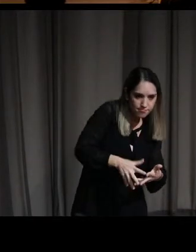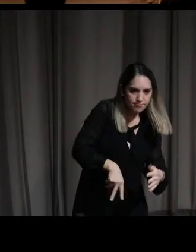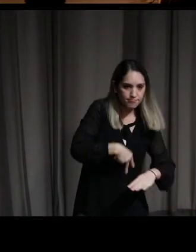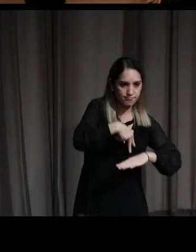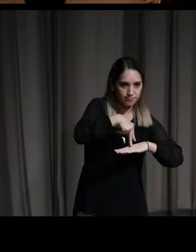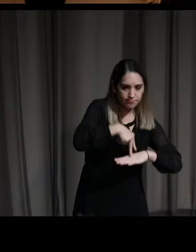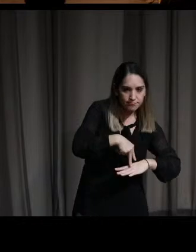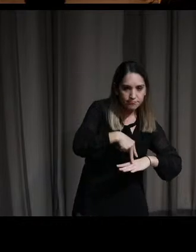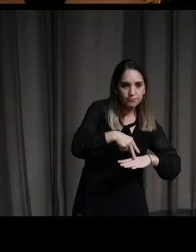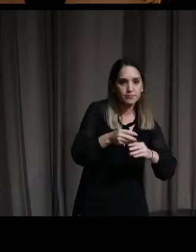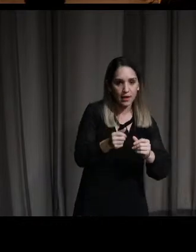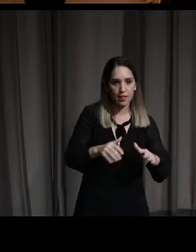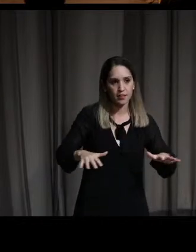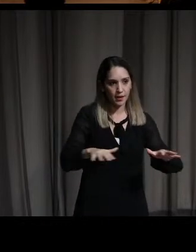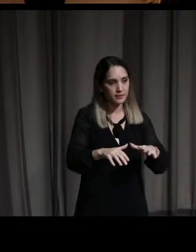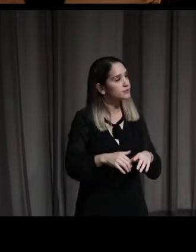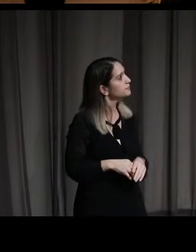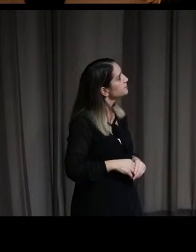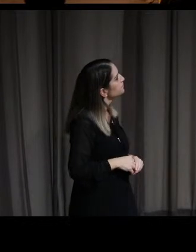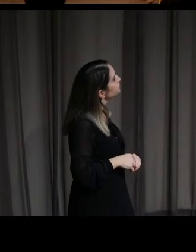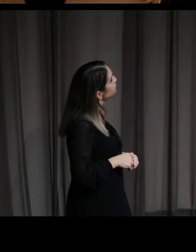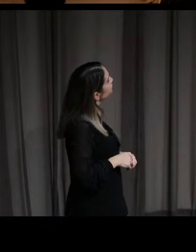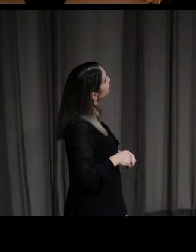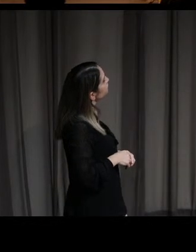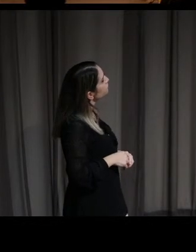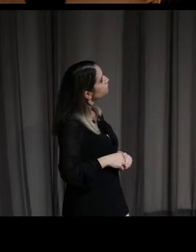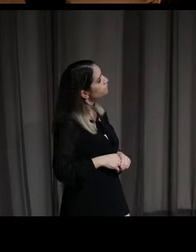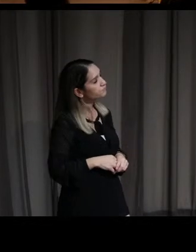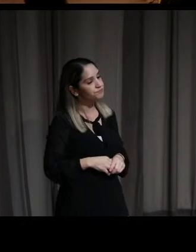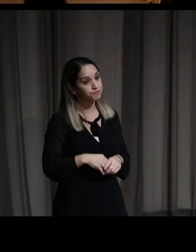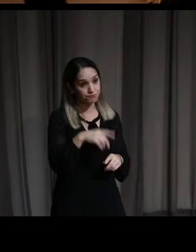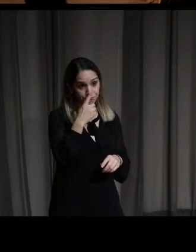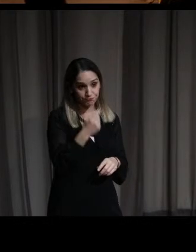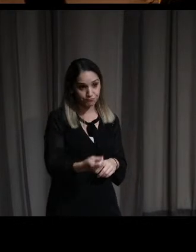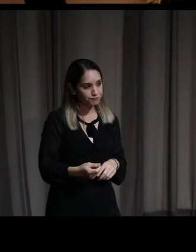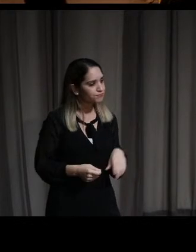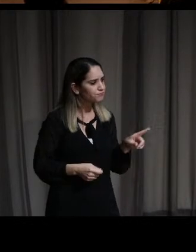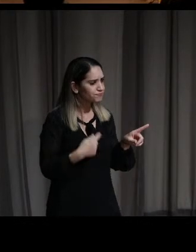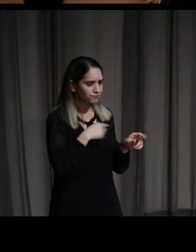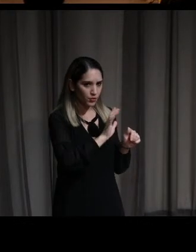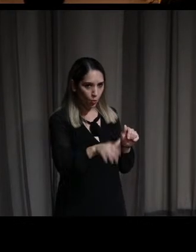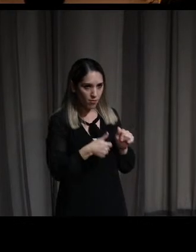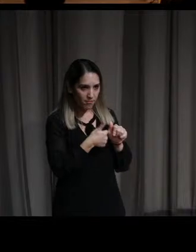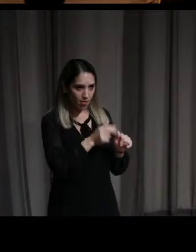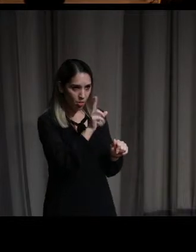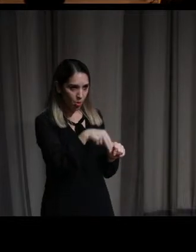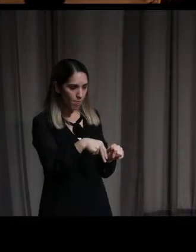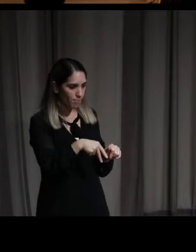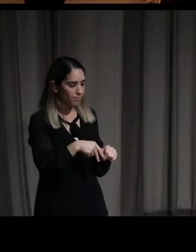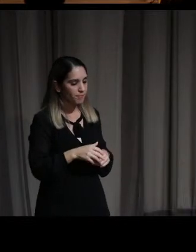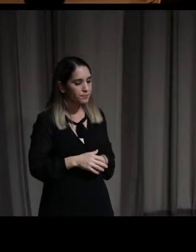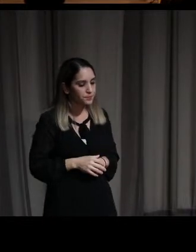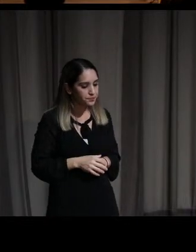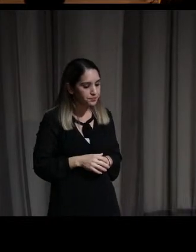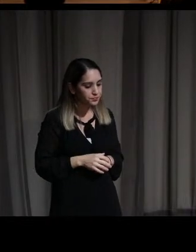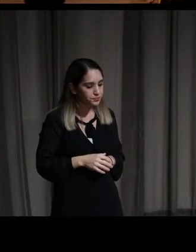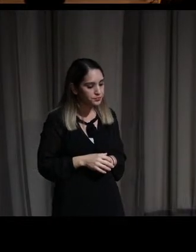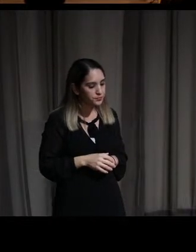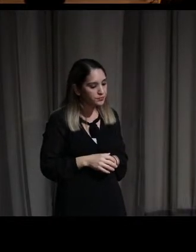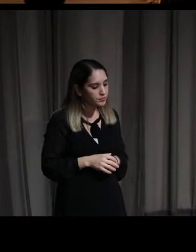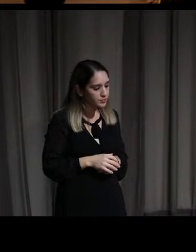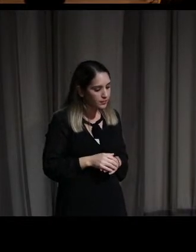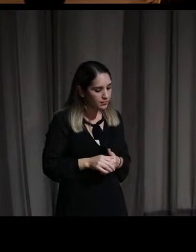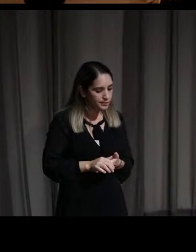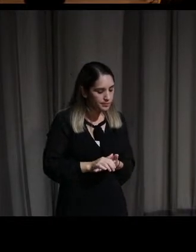So I think that's very, very significant. Can I just follow up on one aspect of that? So would you